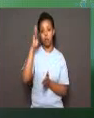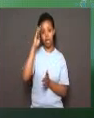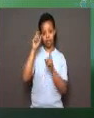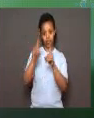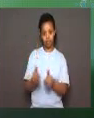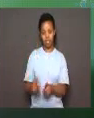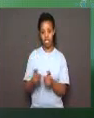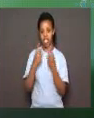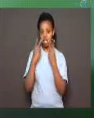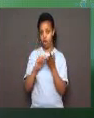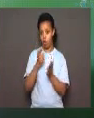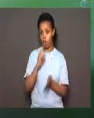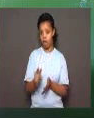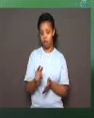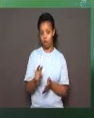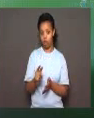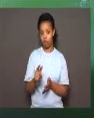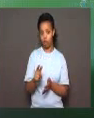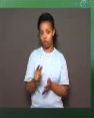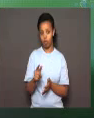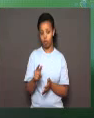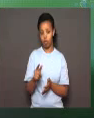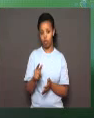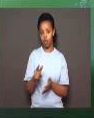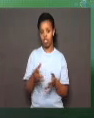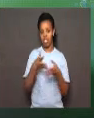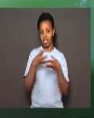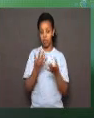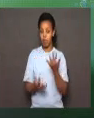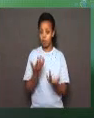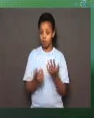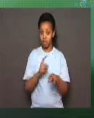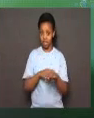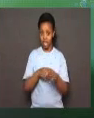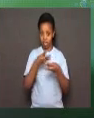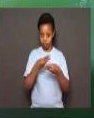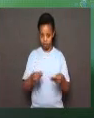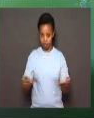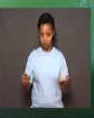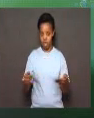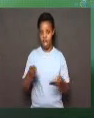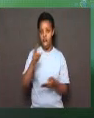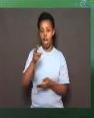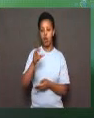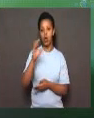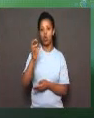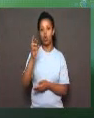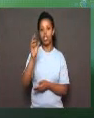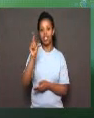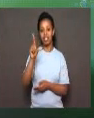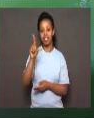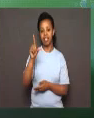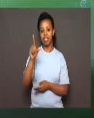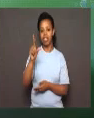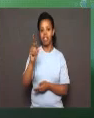reagent, it is heated with dilute hydrochloric acid prior to the test.